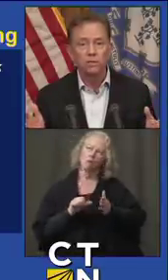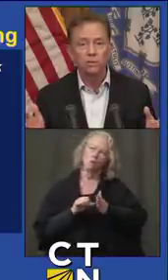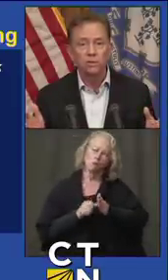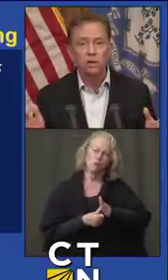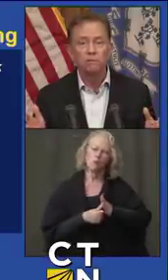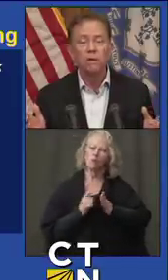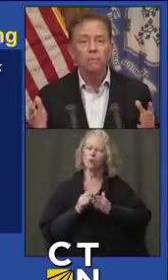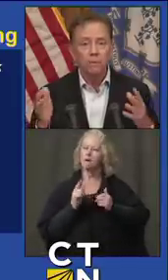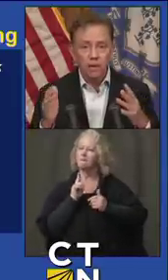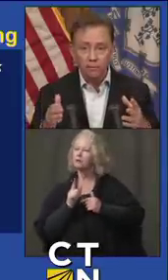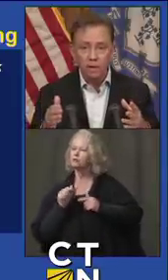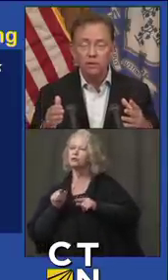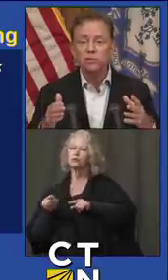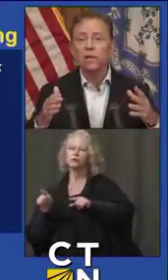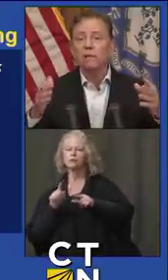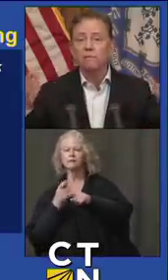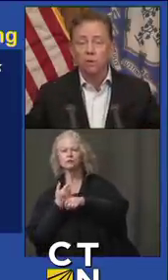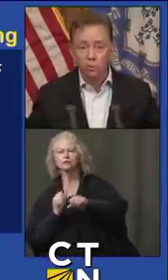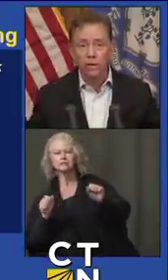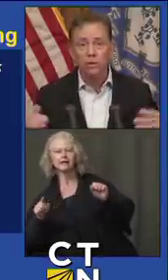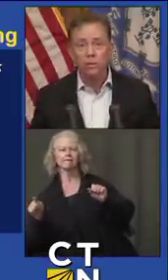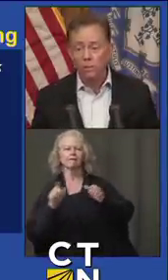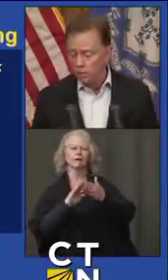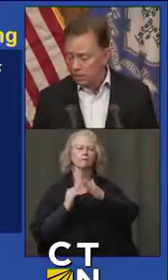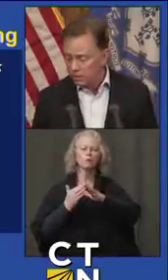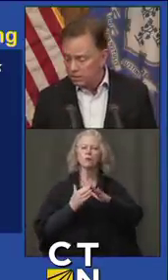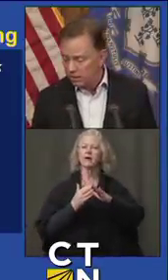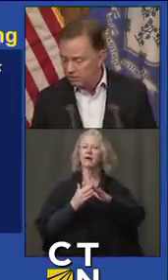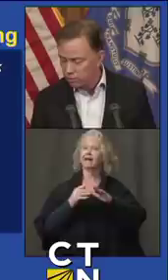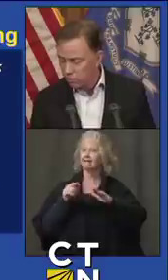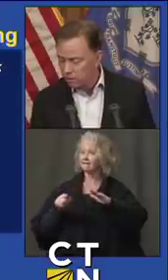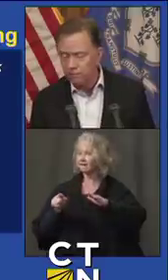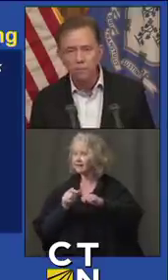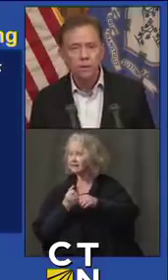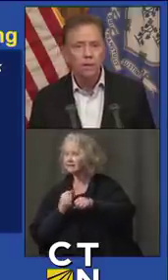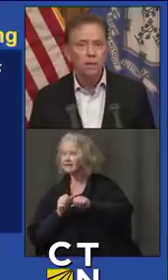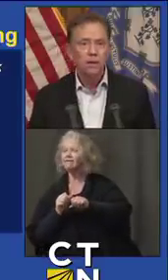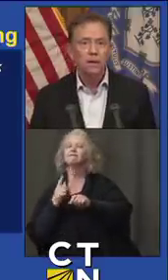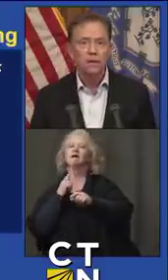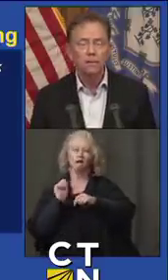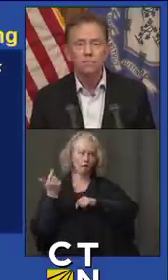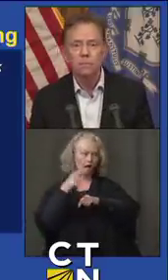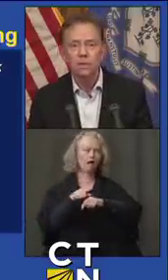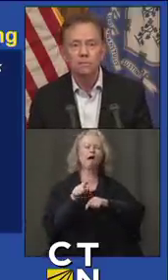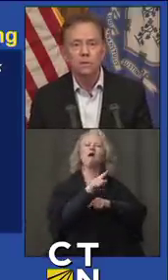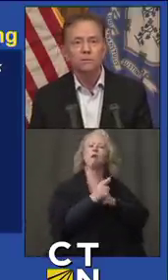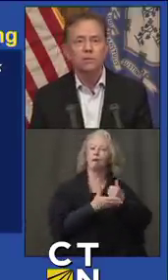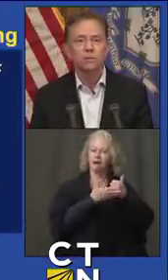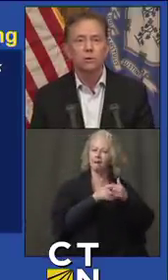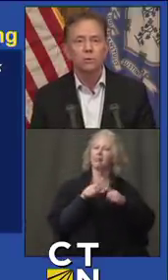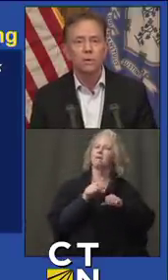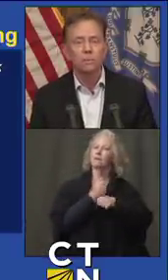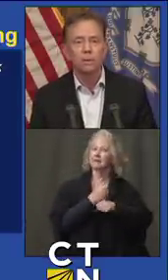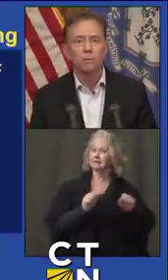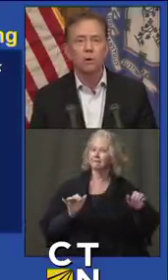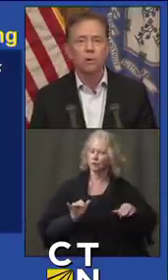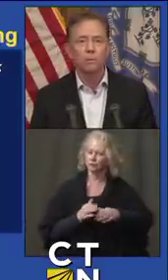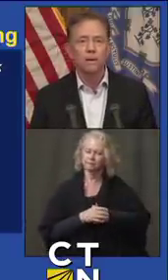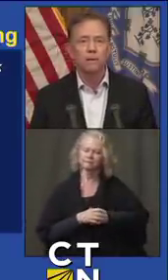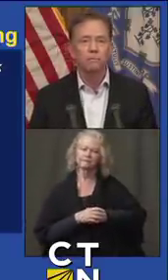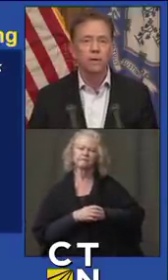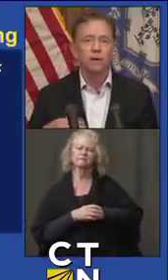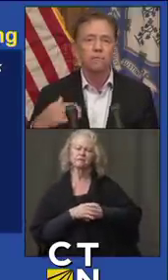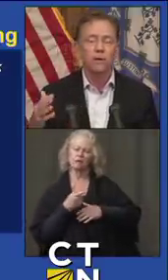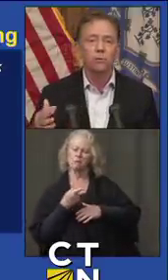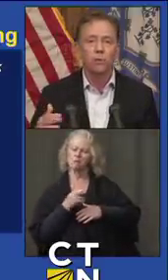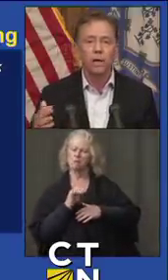communities are safe, and if they're safe, the greater community is safe as well. I was just told by Paul